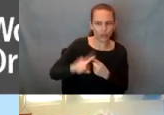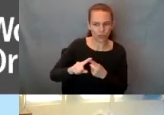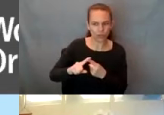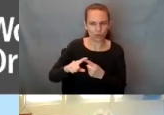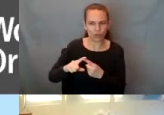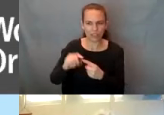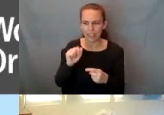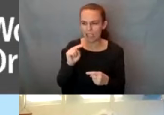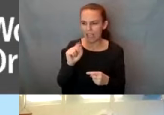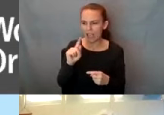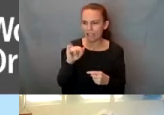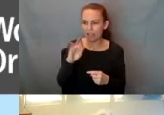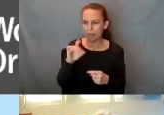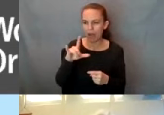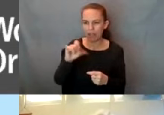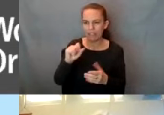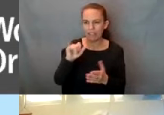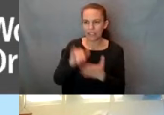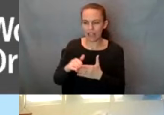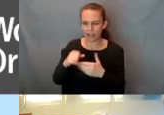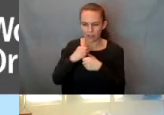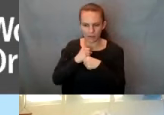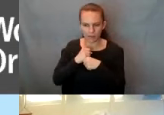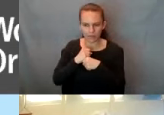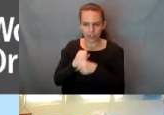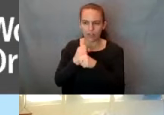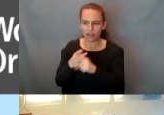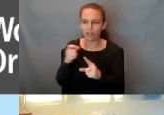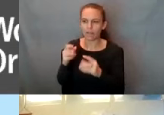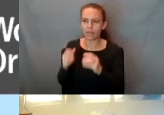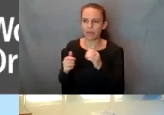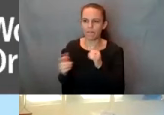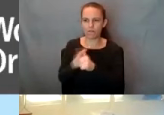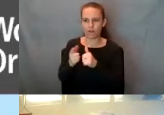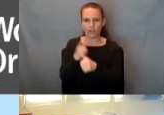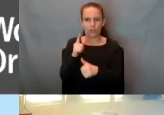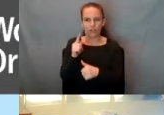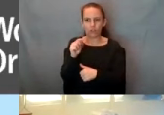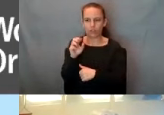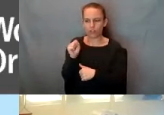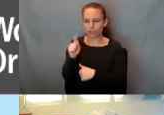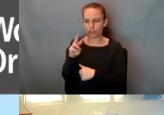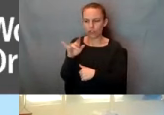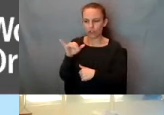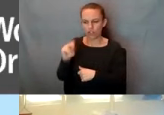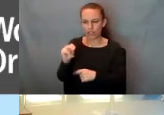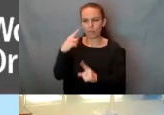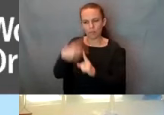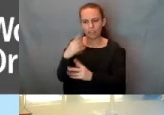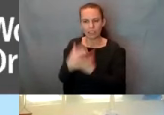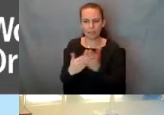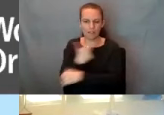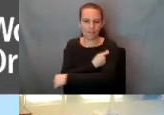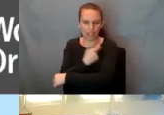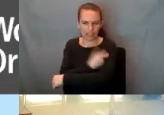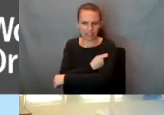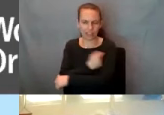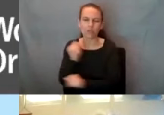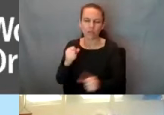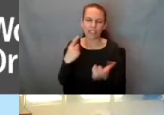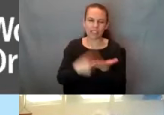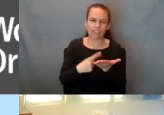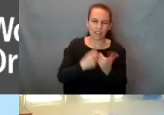generated based on infection with the wild type strain, and as well as some vaccines. And we can come to that a little bit more in the discussion. So